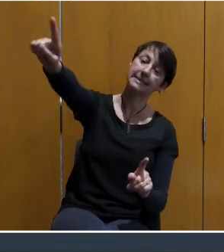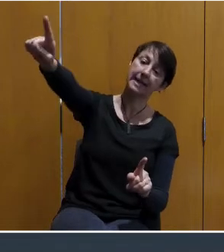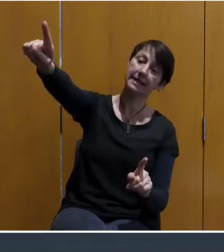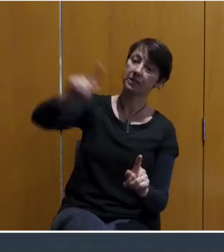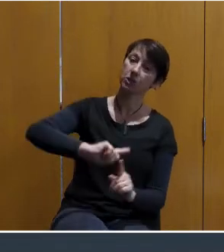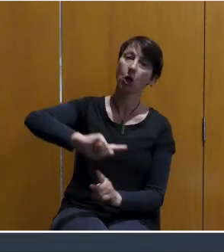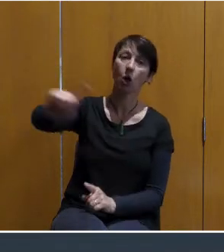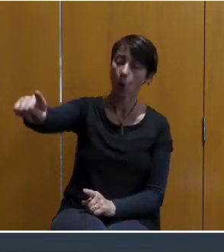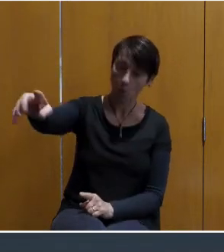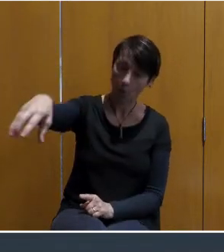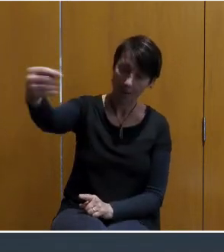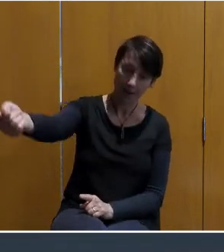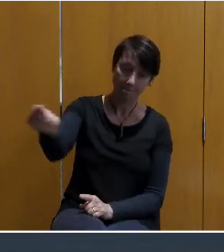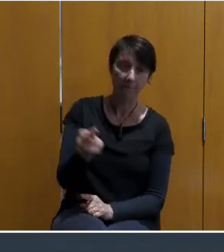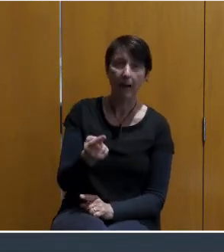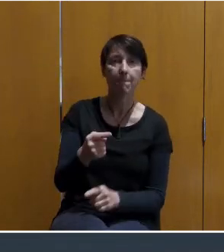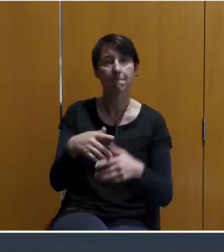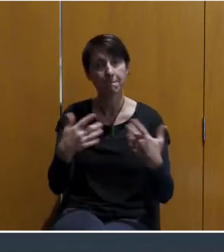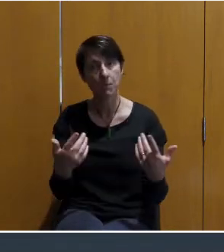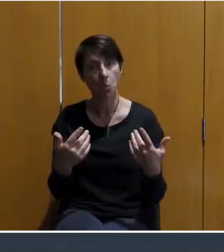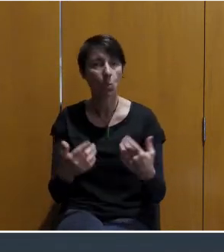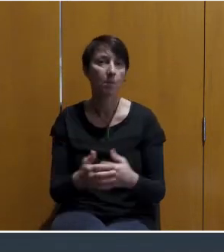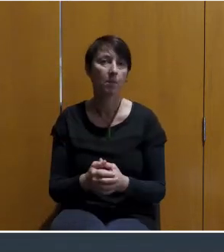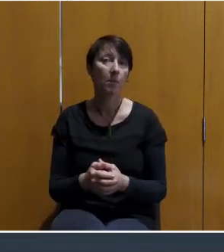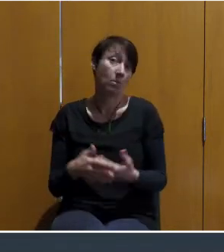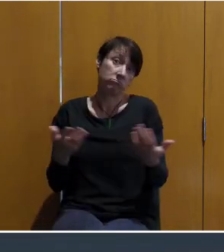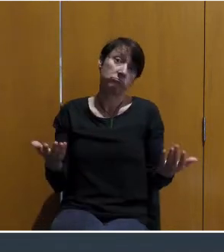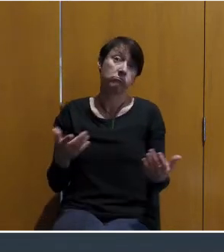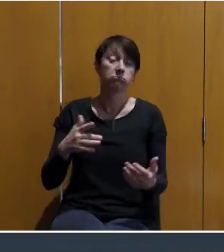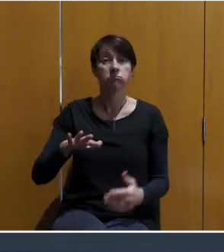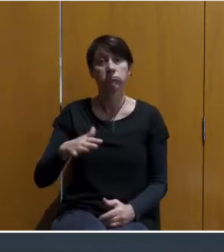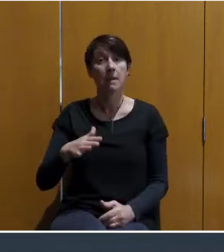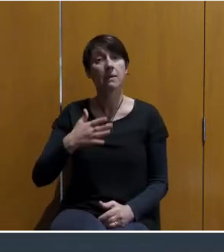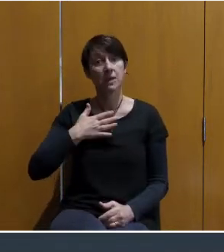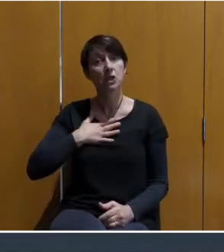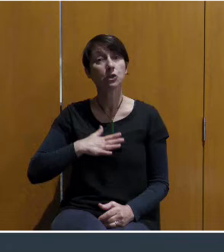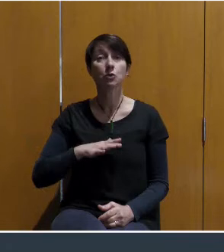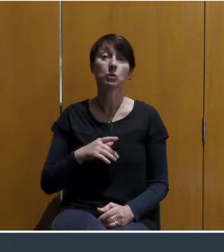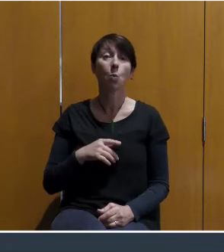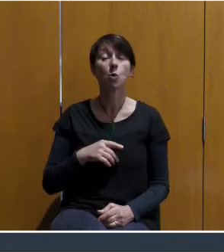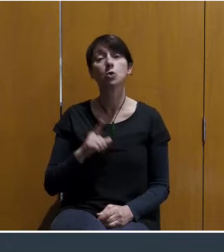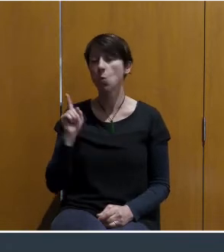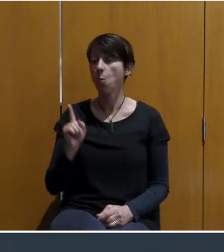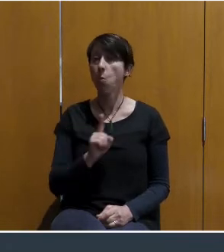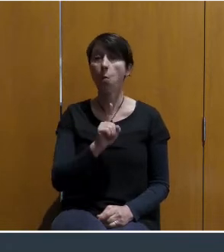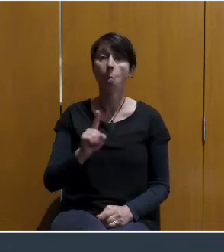drop-on recall, or just the need to stroll with your own dogs unimpeded by a mass of other people